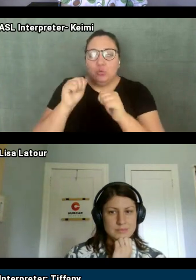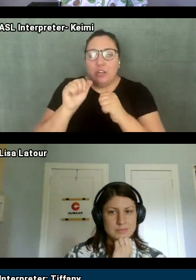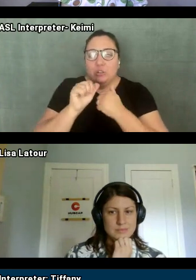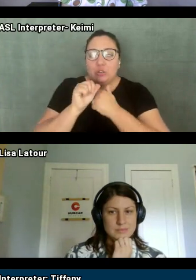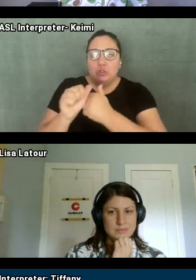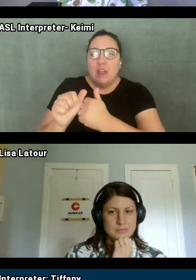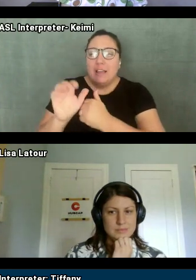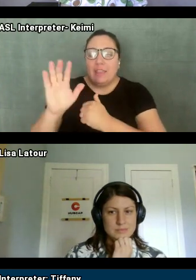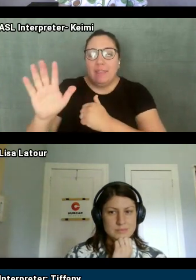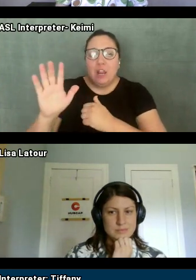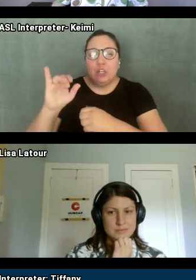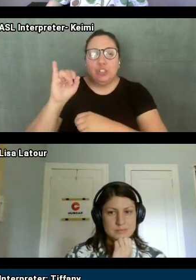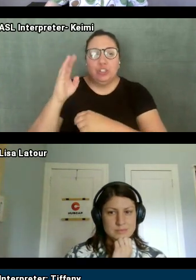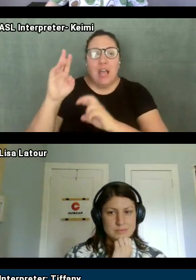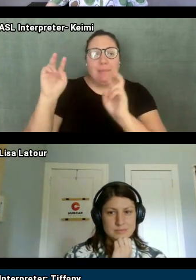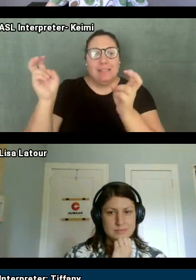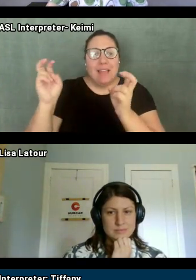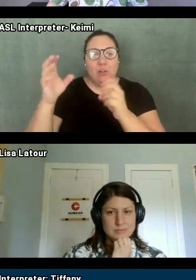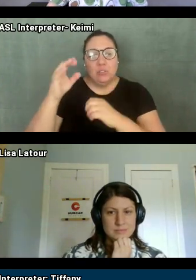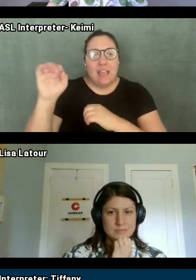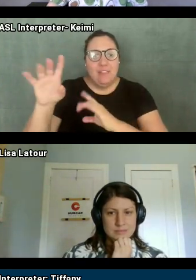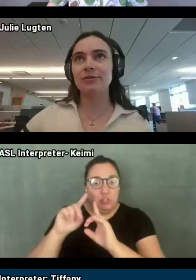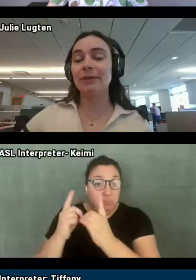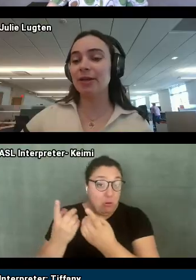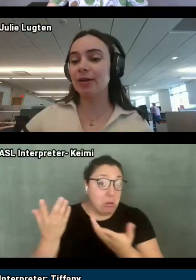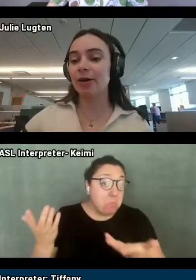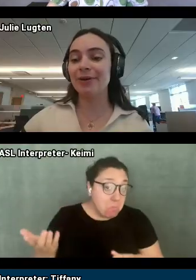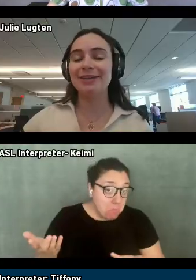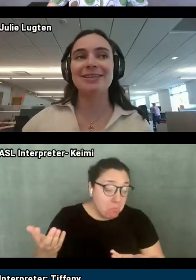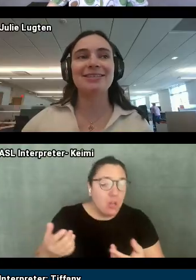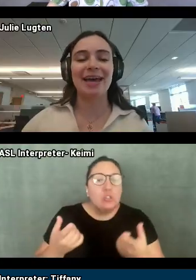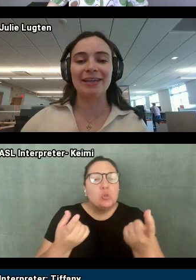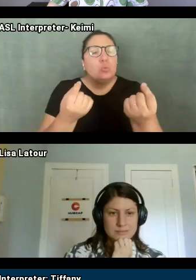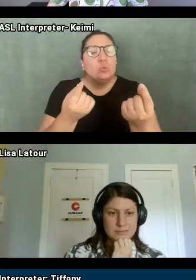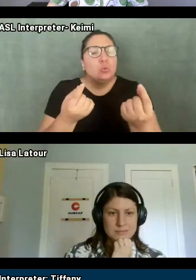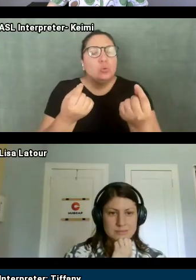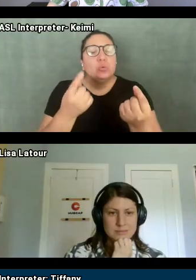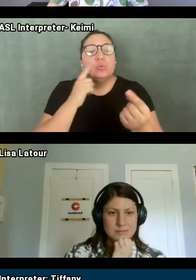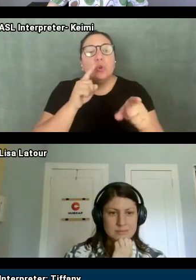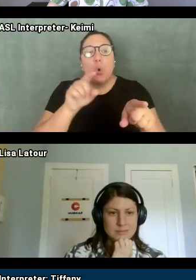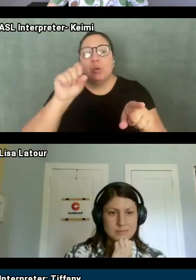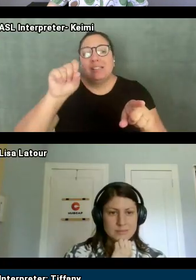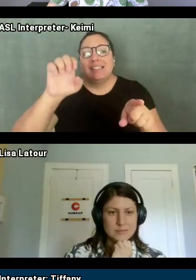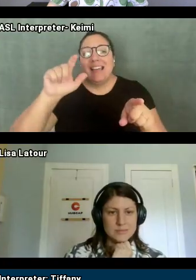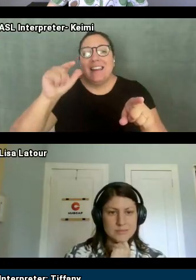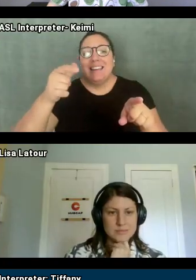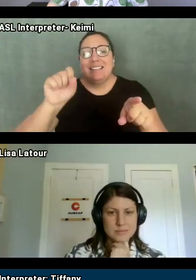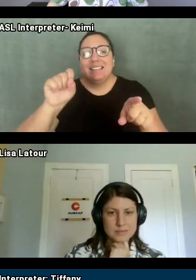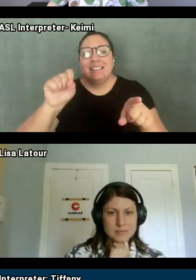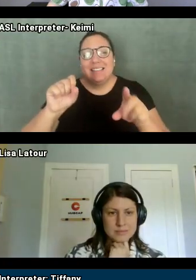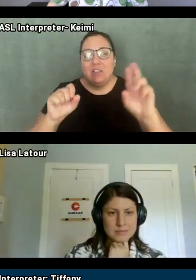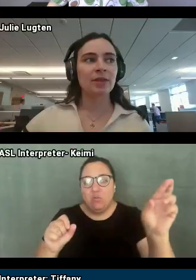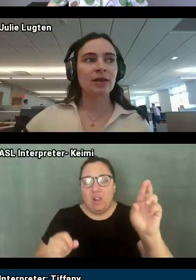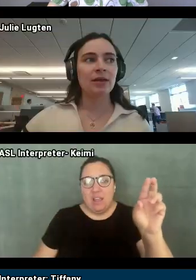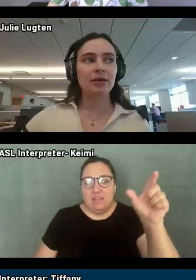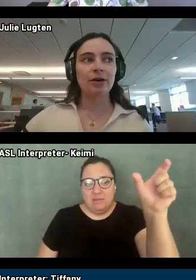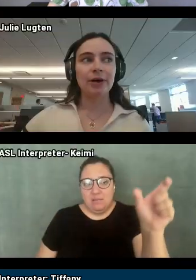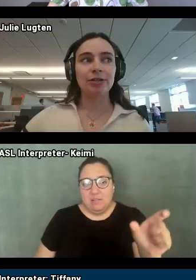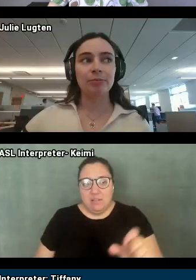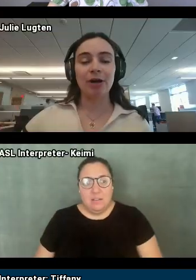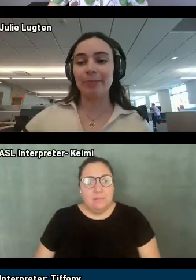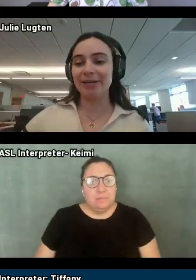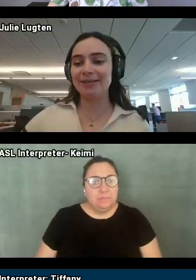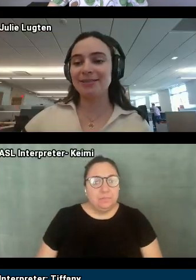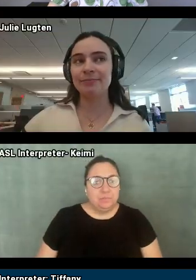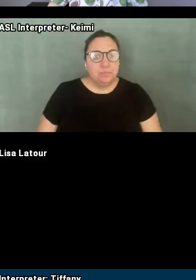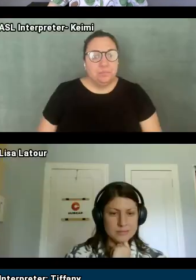job titles and departments. So I'm going to go into the settings here in the top right, go